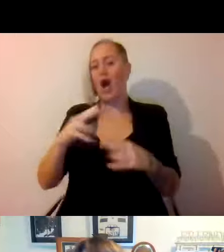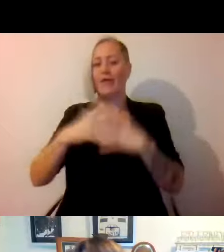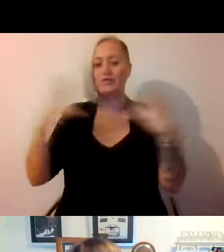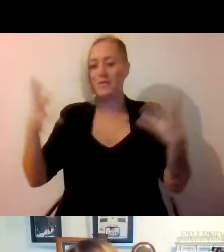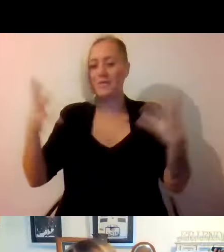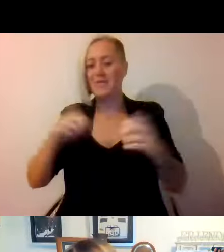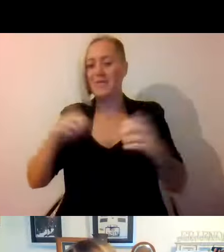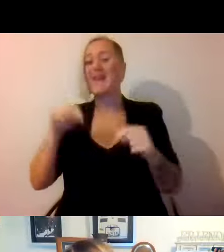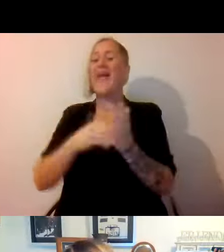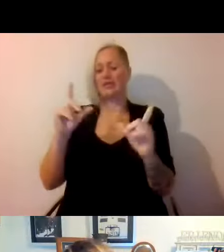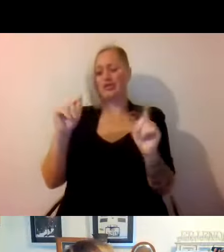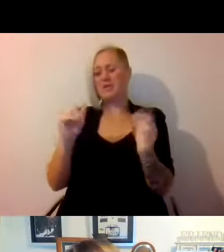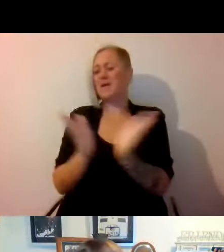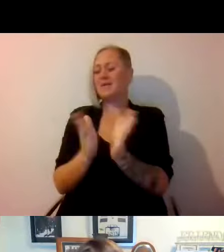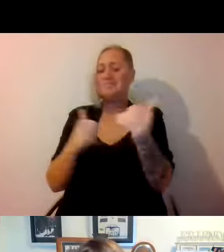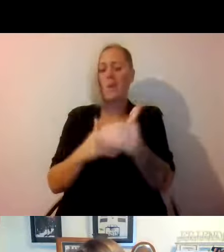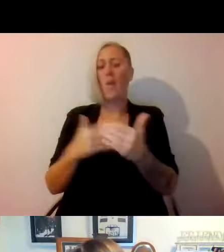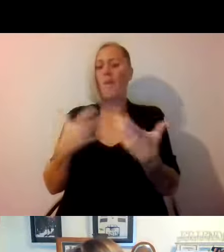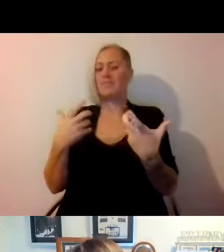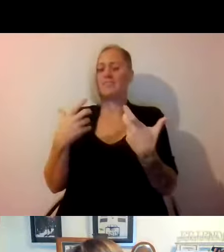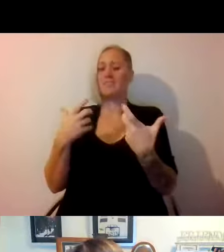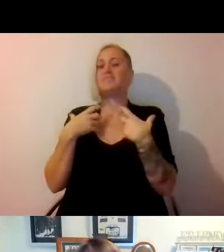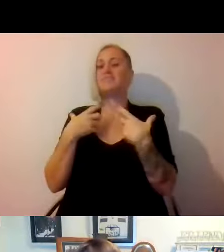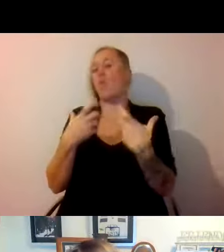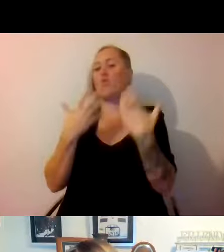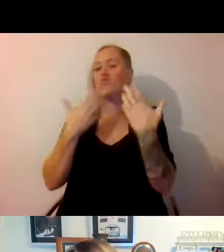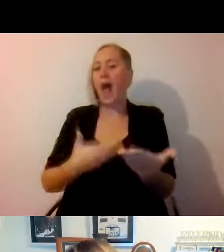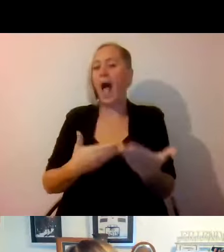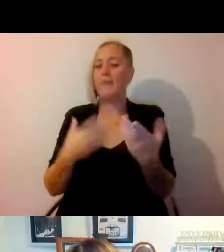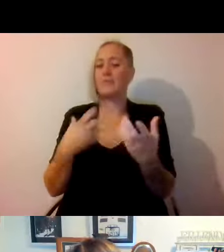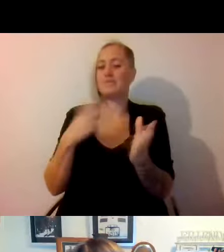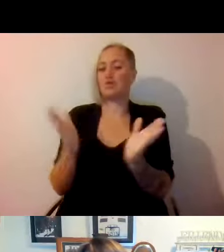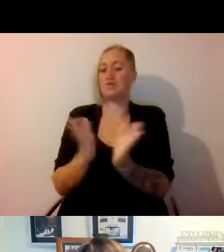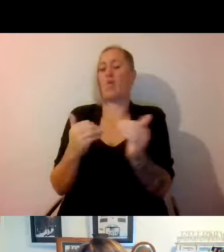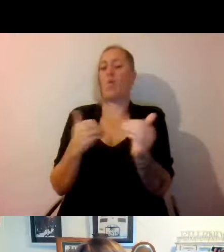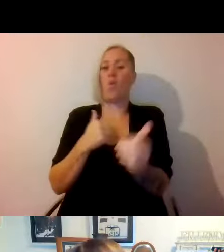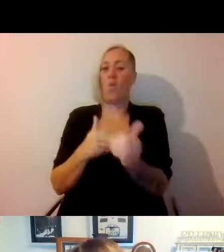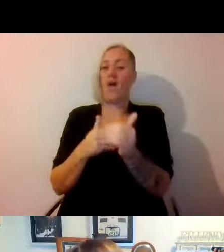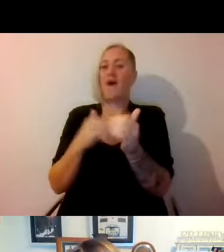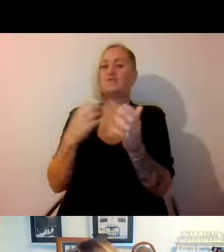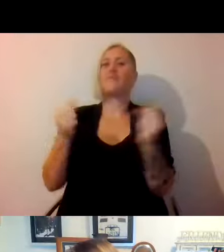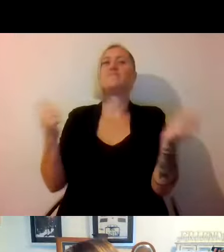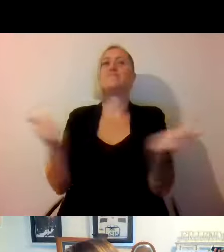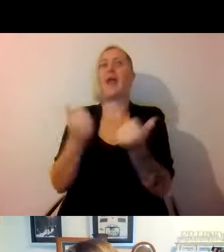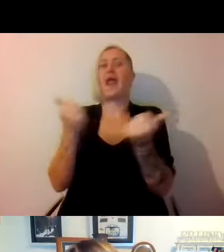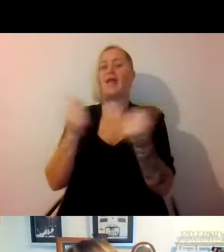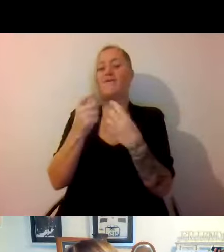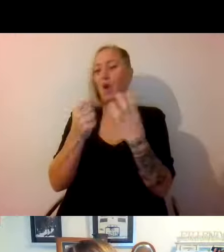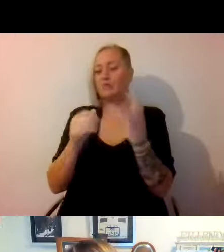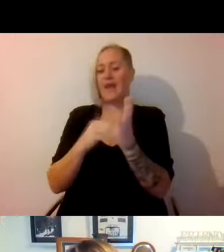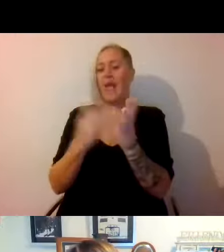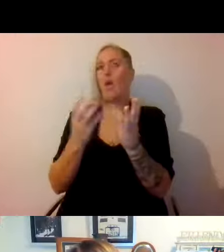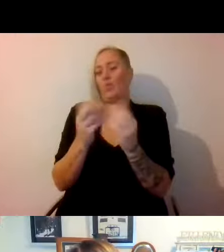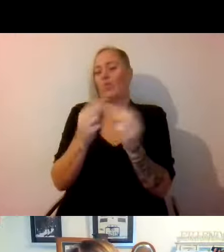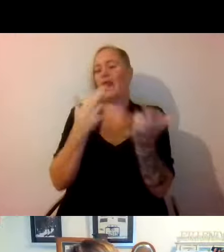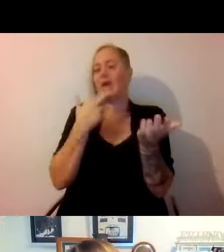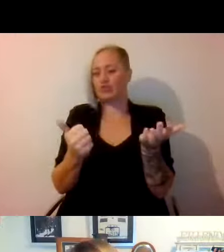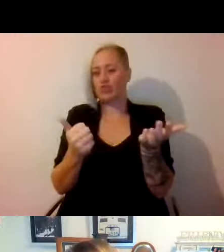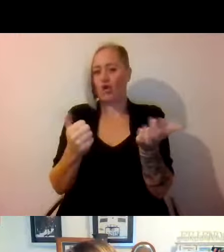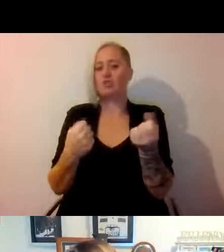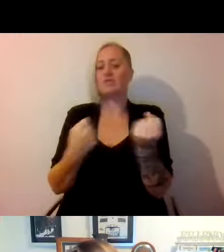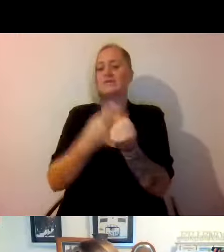cheaper, they're much more reliable, and they're smaller. So there's all sorts of options now electronically